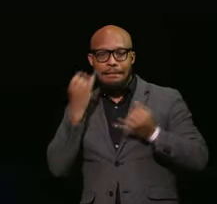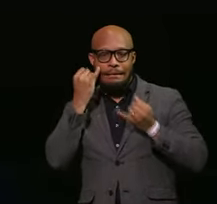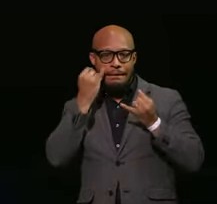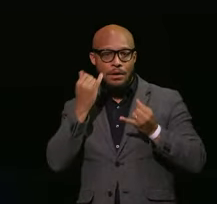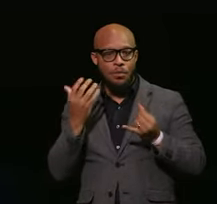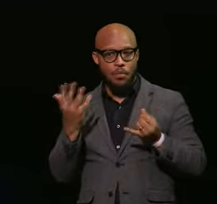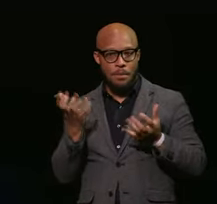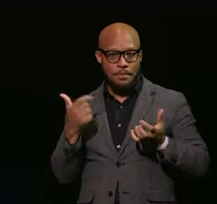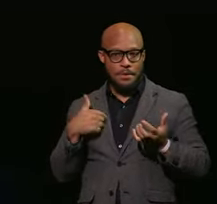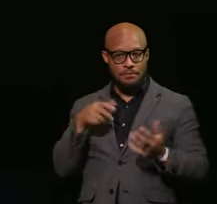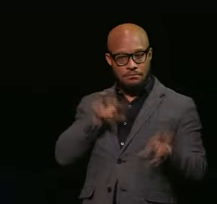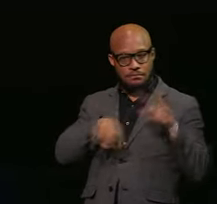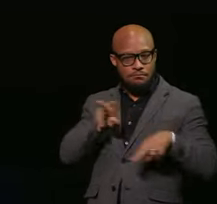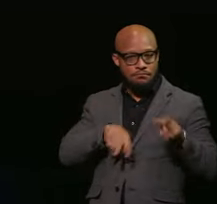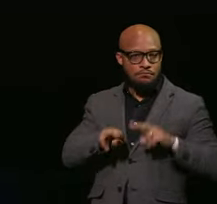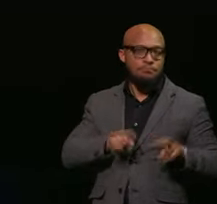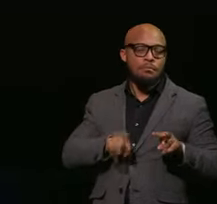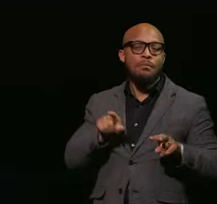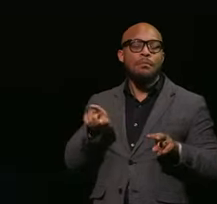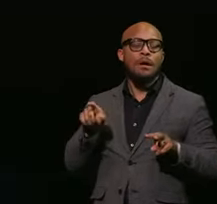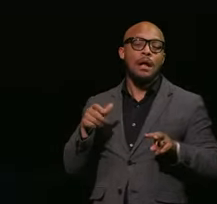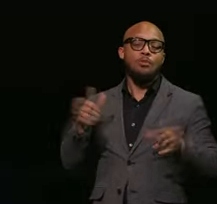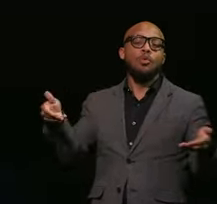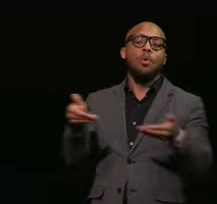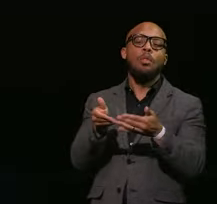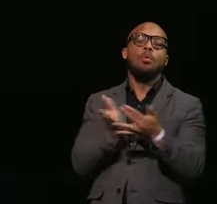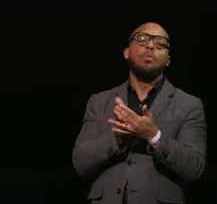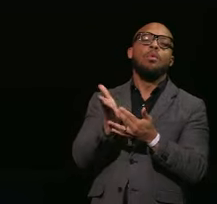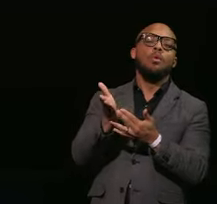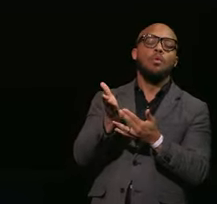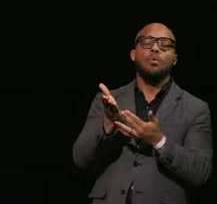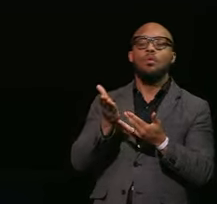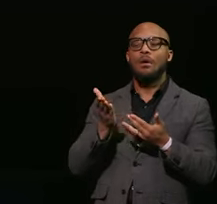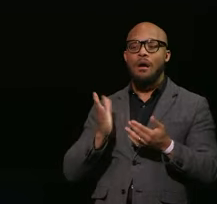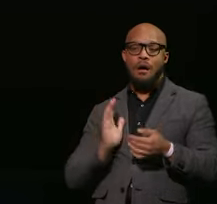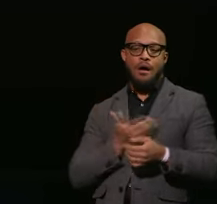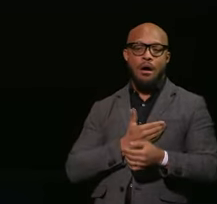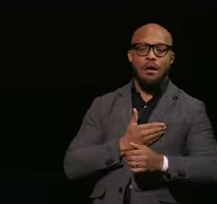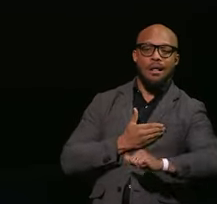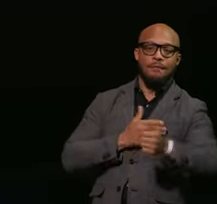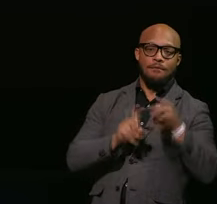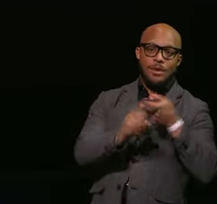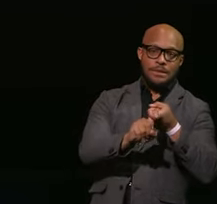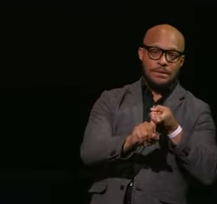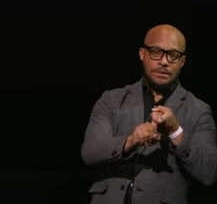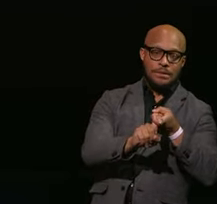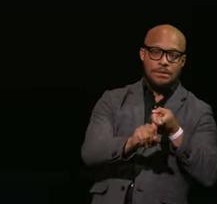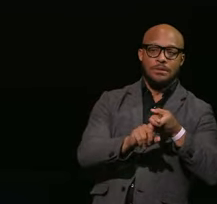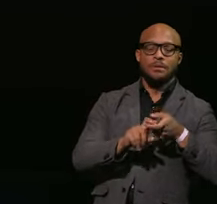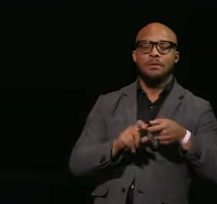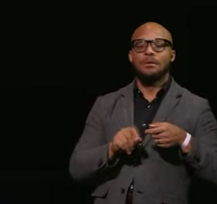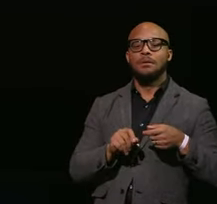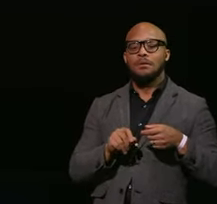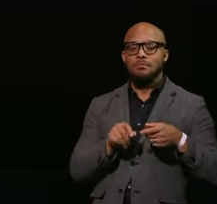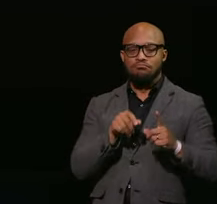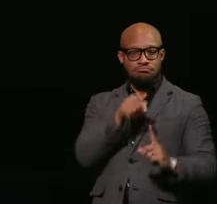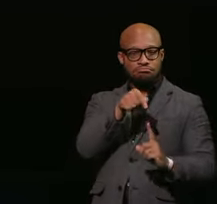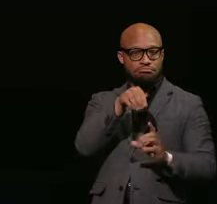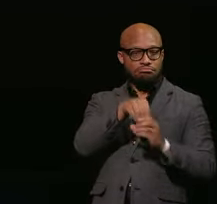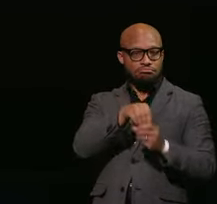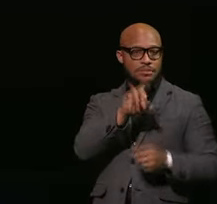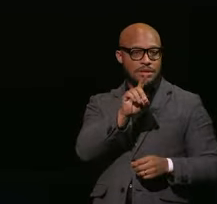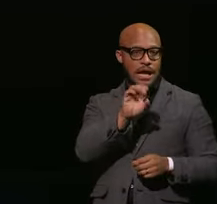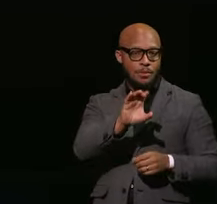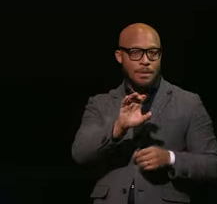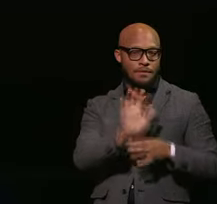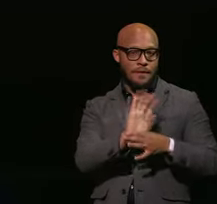knew that I was in the documentary business, and Chris very definitely wasn't in the documentary business up until that moment. And